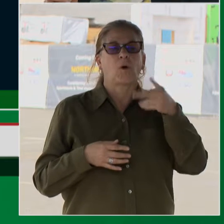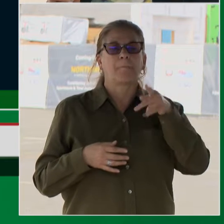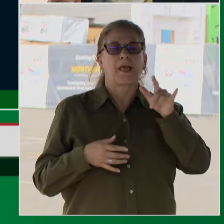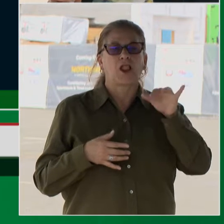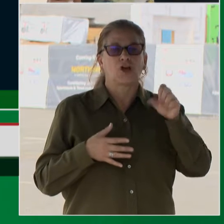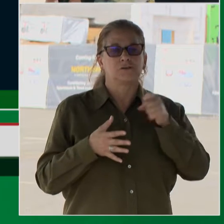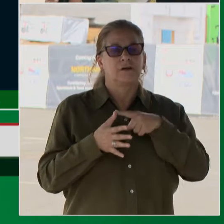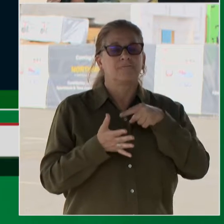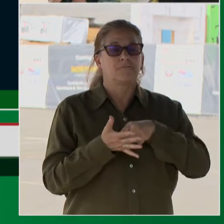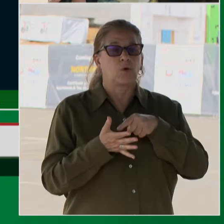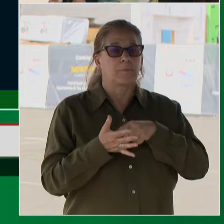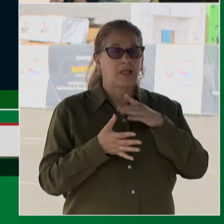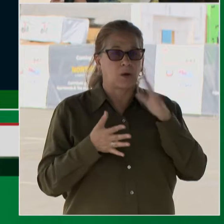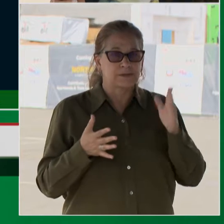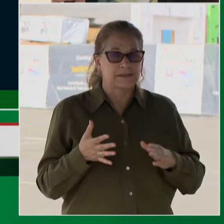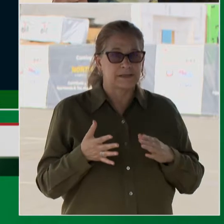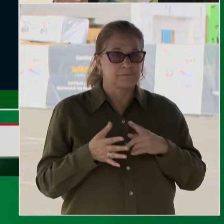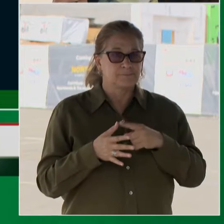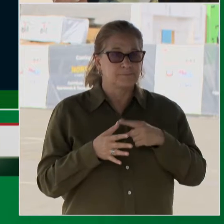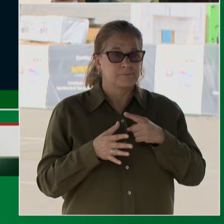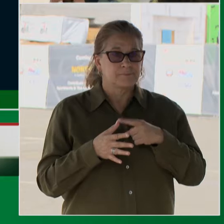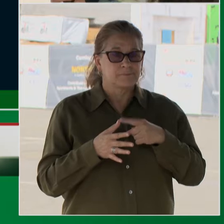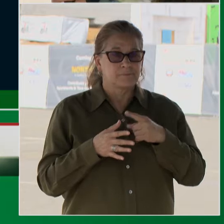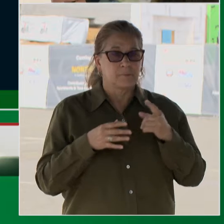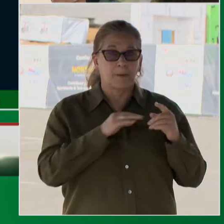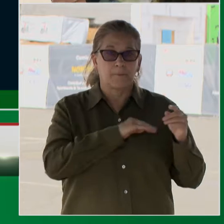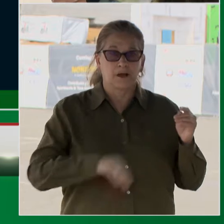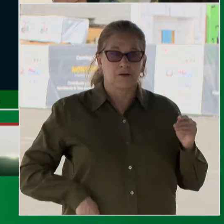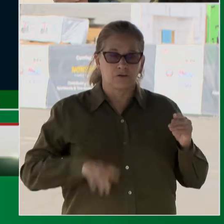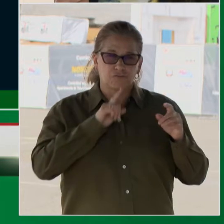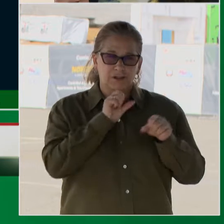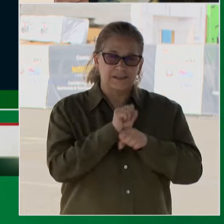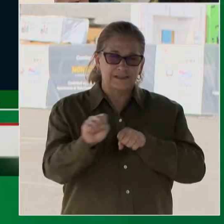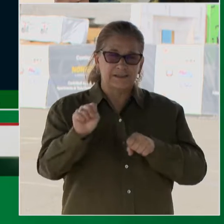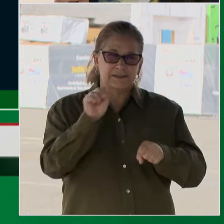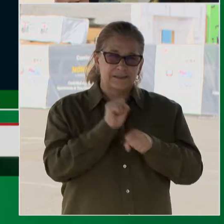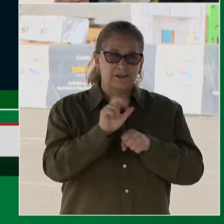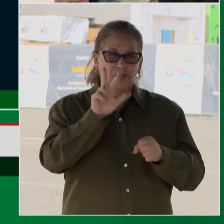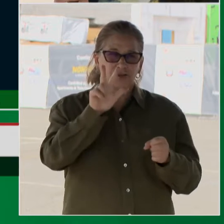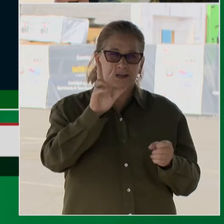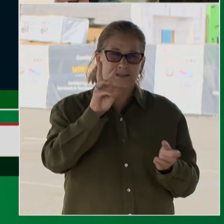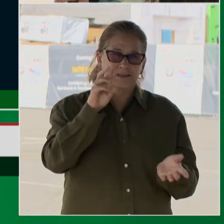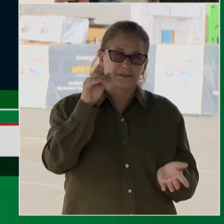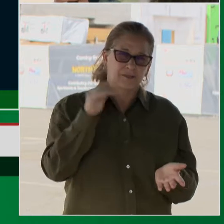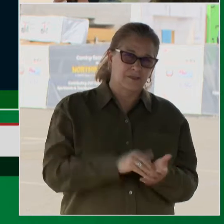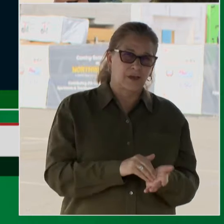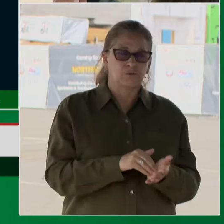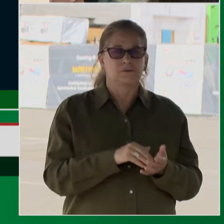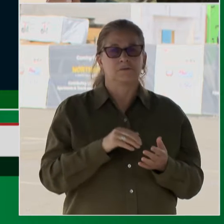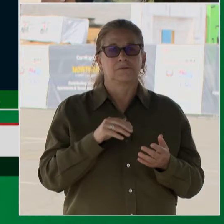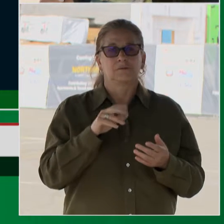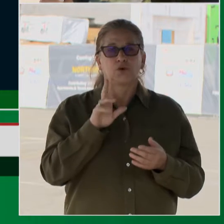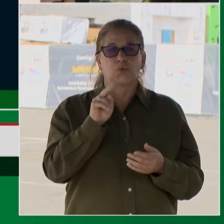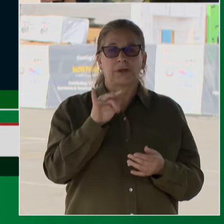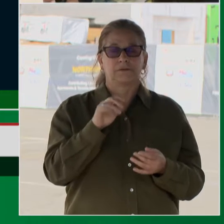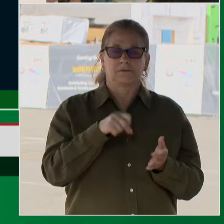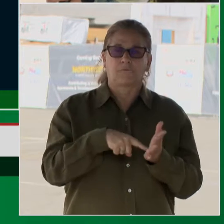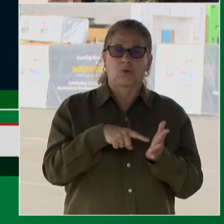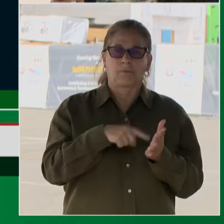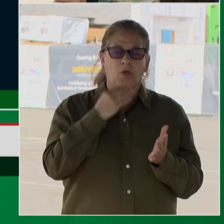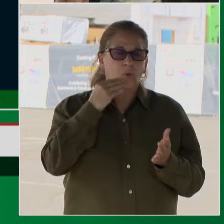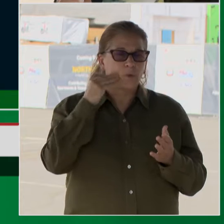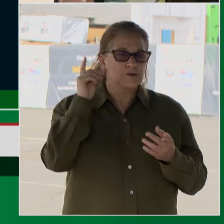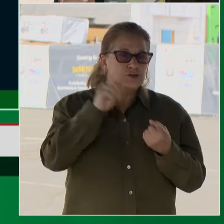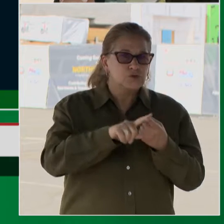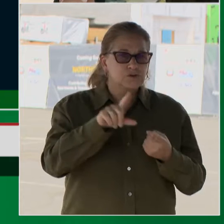working very hard to achieve the mayor's housing goals, 36,000 by 2025. And so there is a record-setting investment in